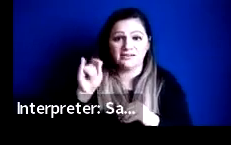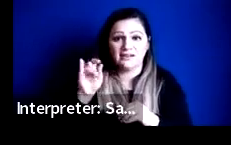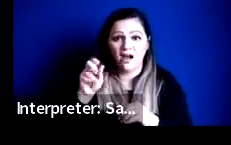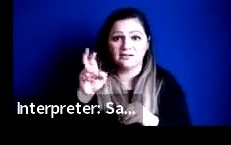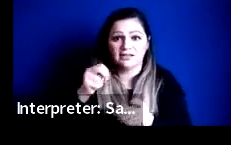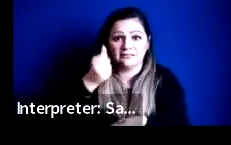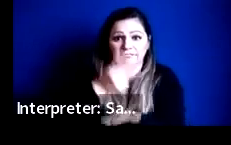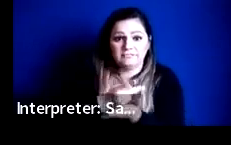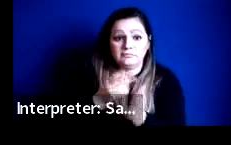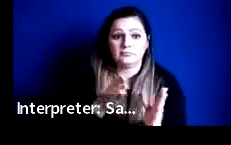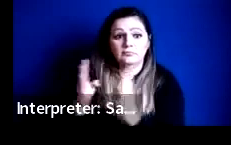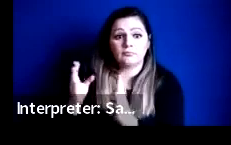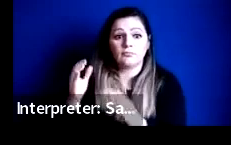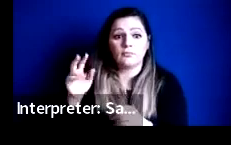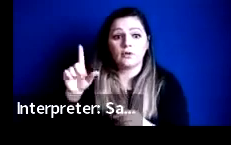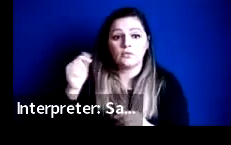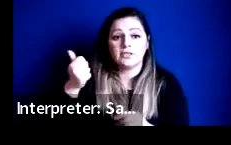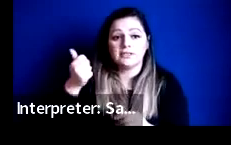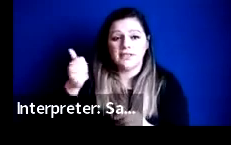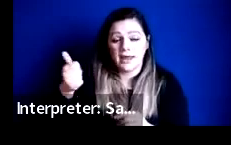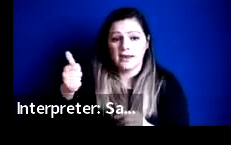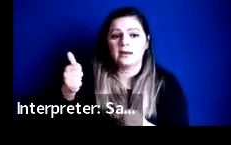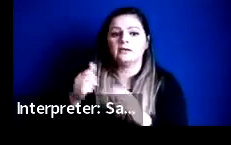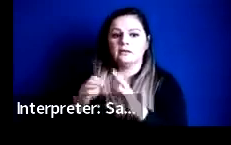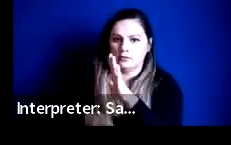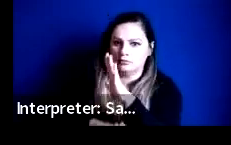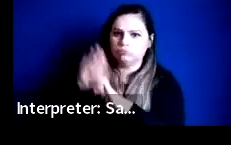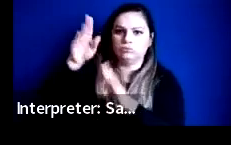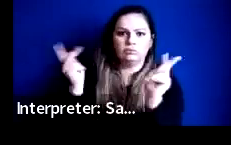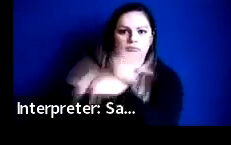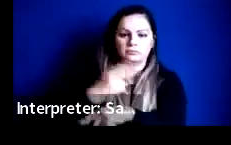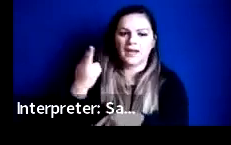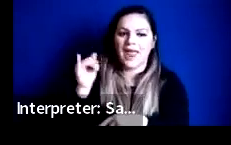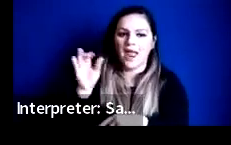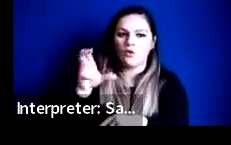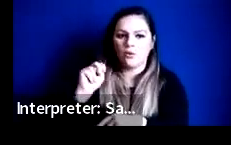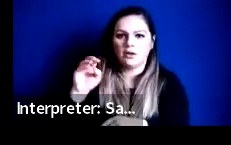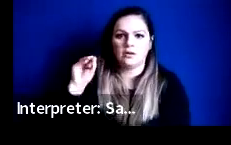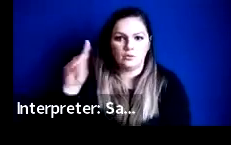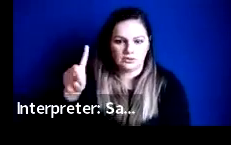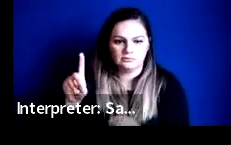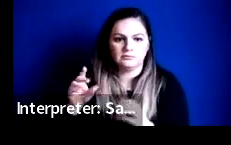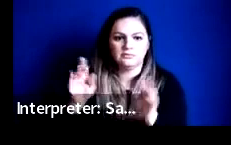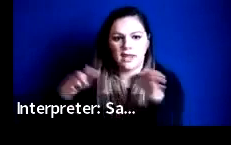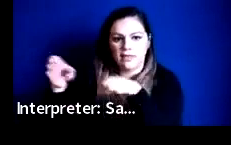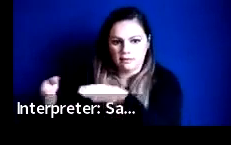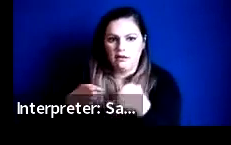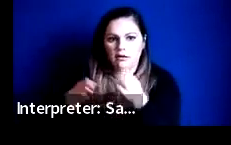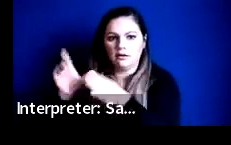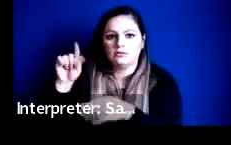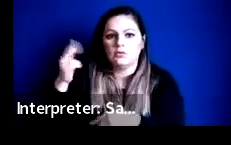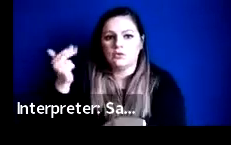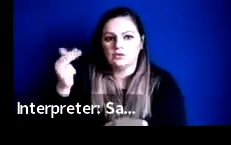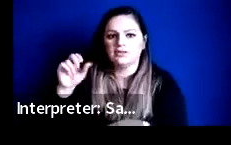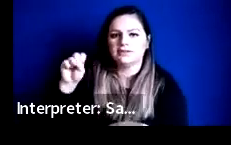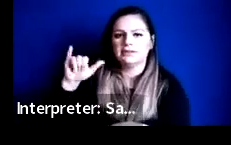heroin overdose deaths. And then in 2013, we see a rise in synthetic opioid overdose deaths. And that's things like